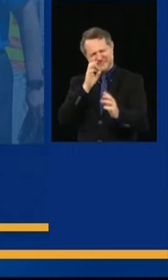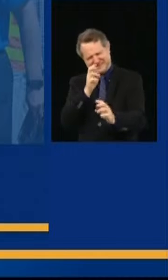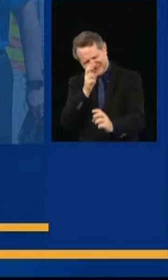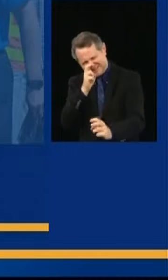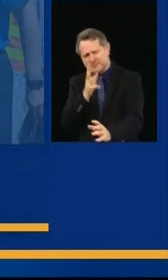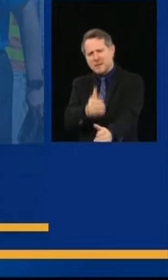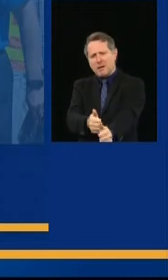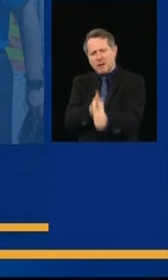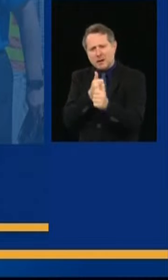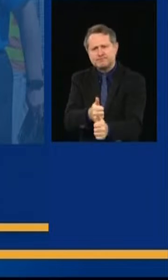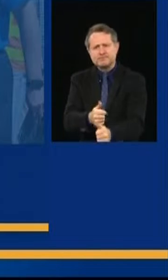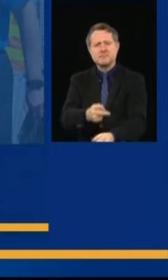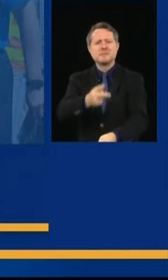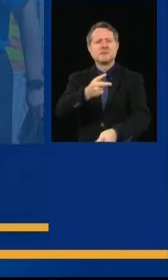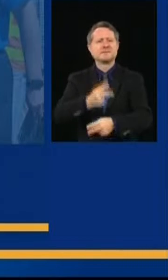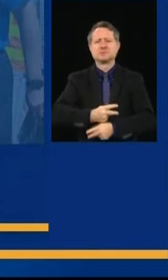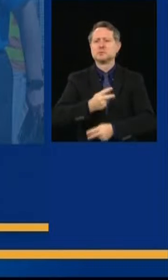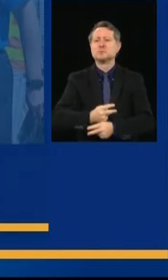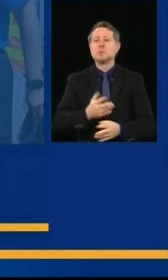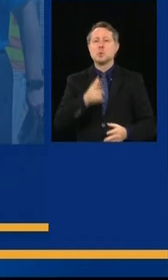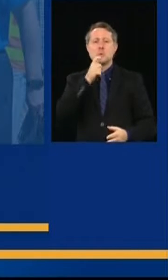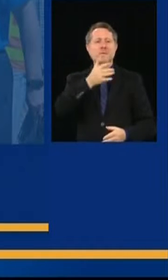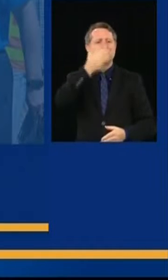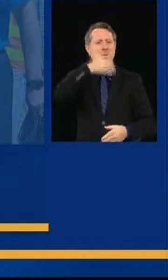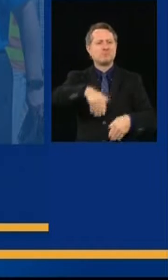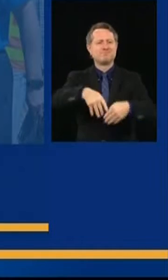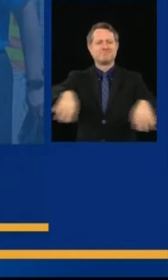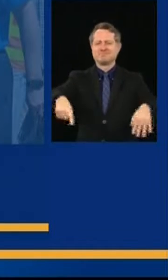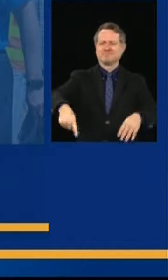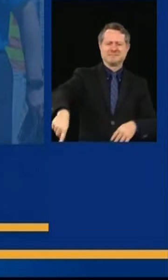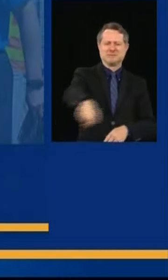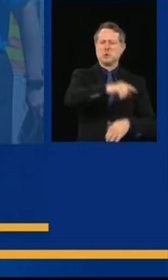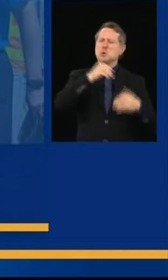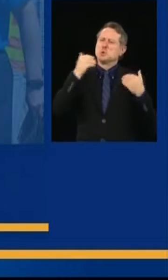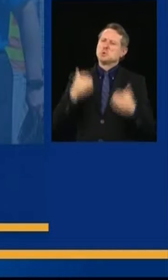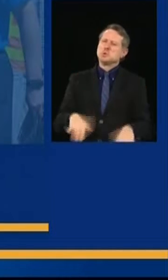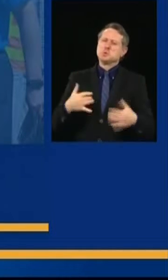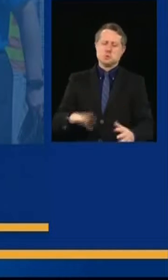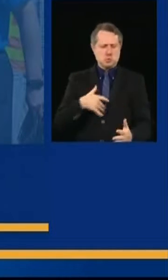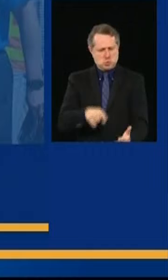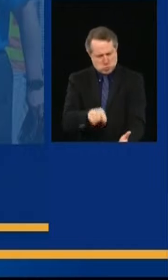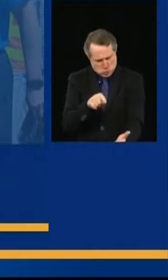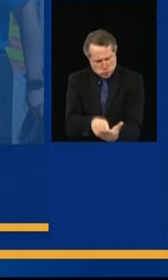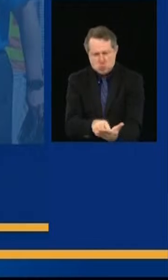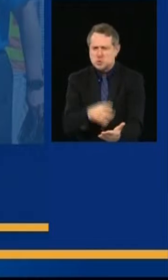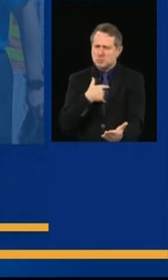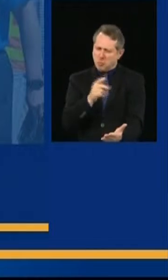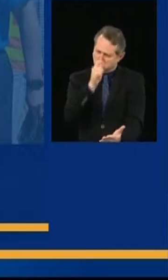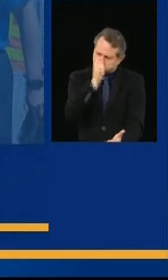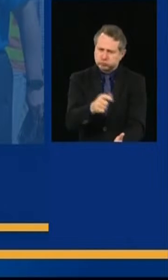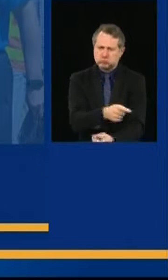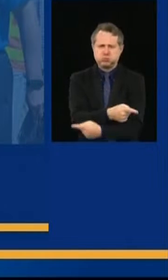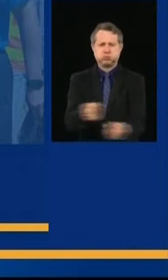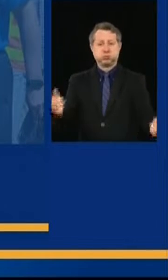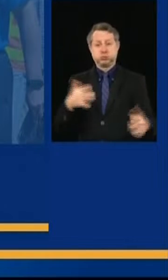workers. We owe them. You know, there's still a right thing in life and a wrong thing. There's